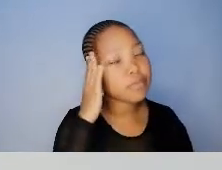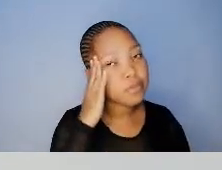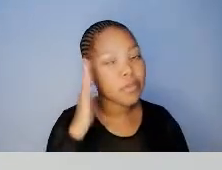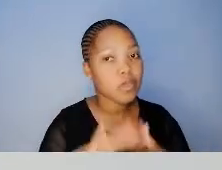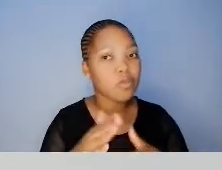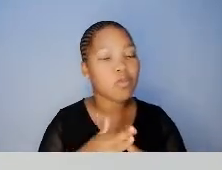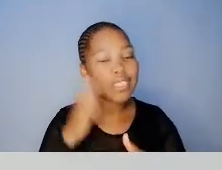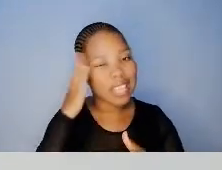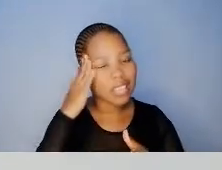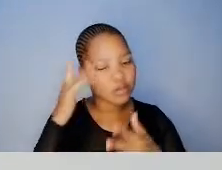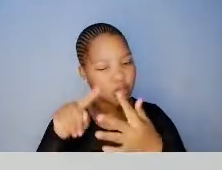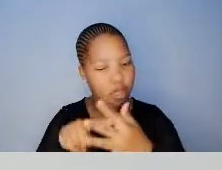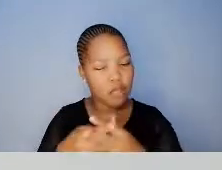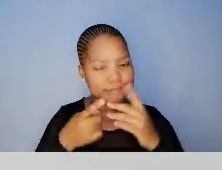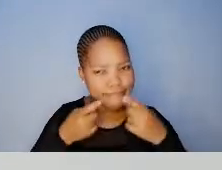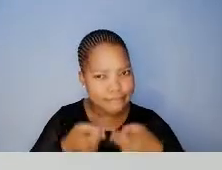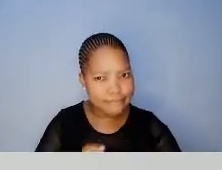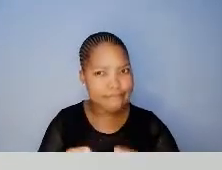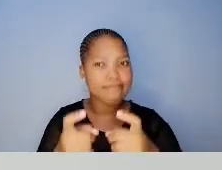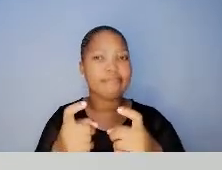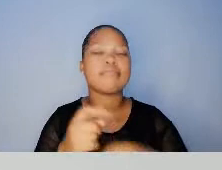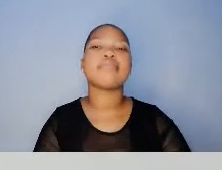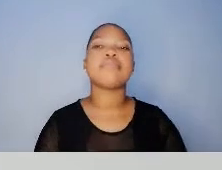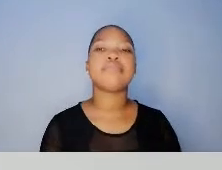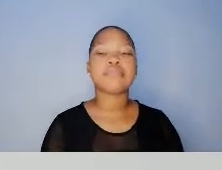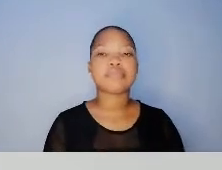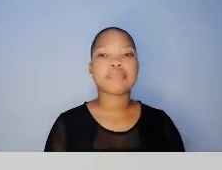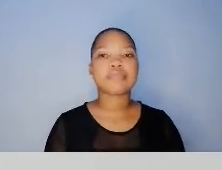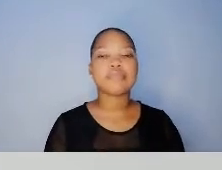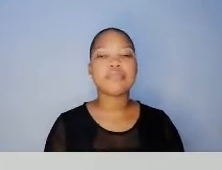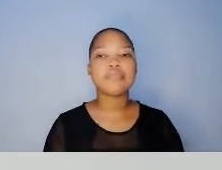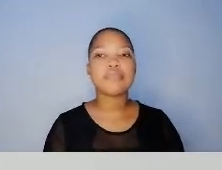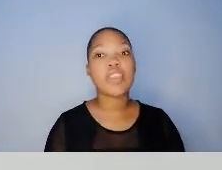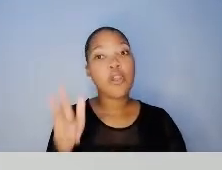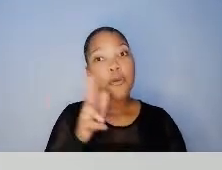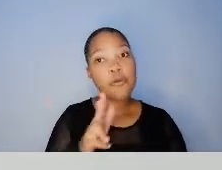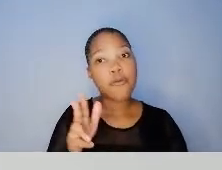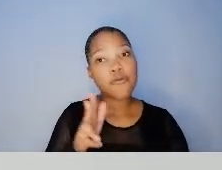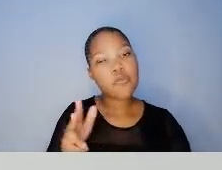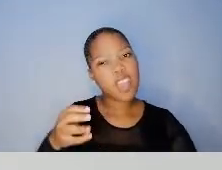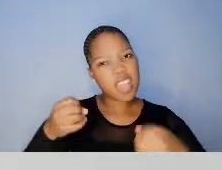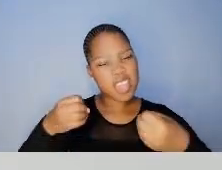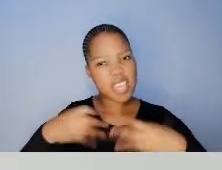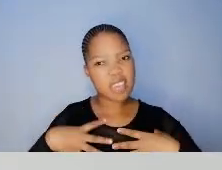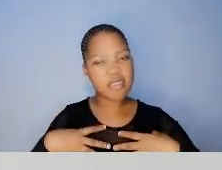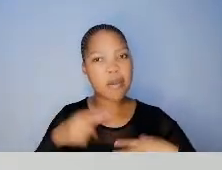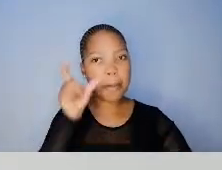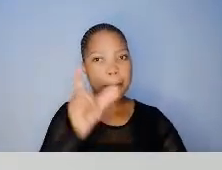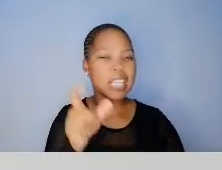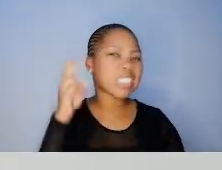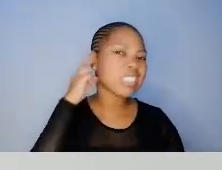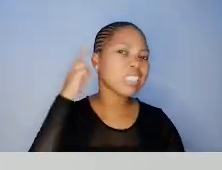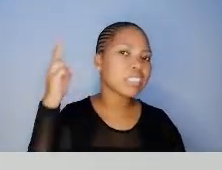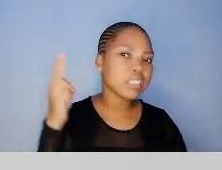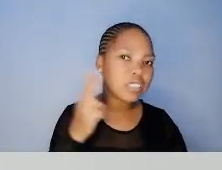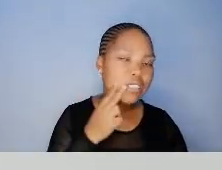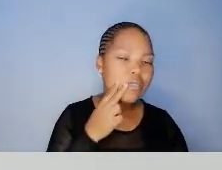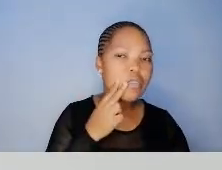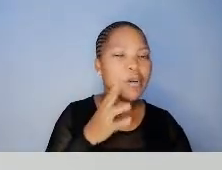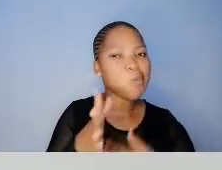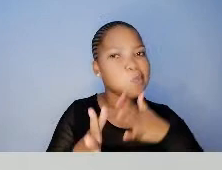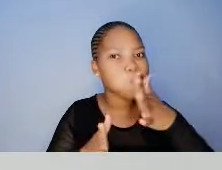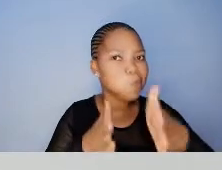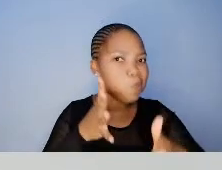knew that she was going to reply me like abruptly. We were given some videos whereby a deaf person was signing, and then we had